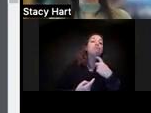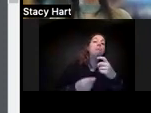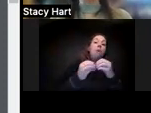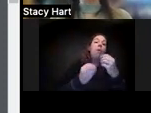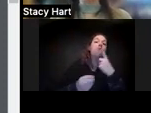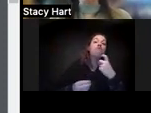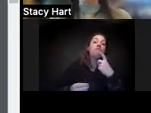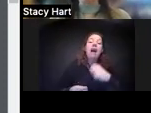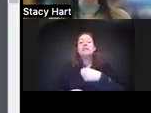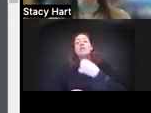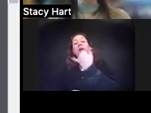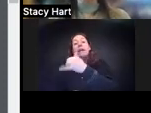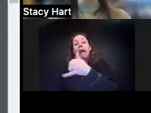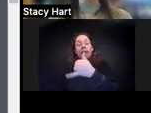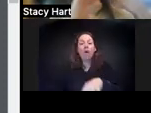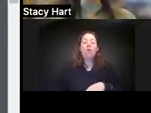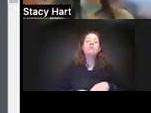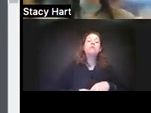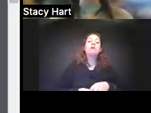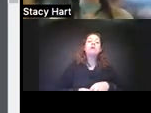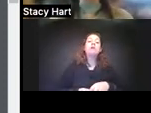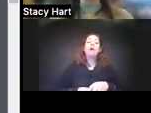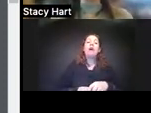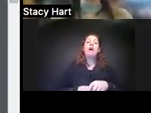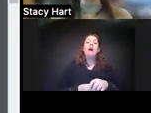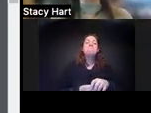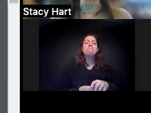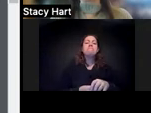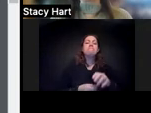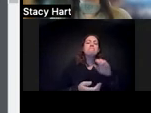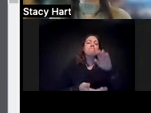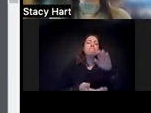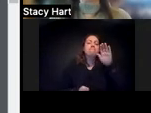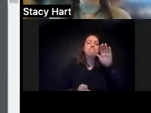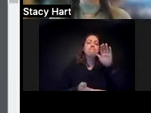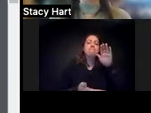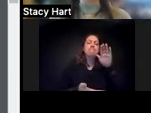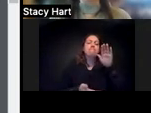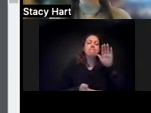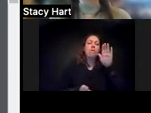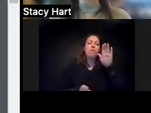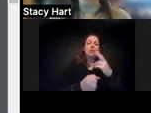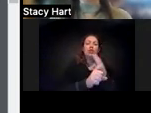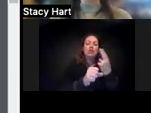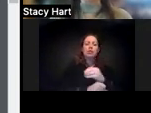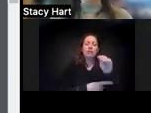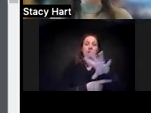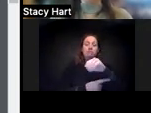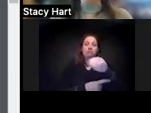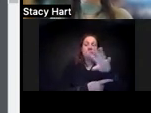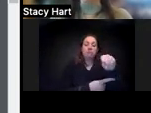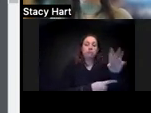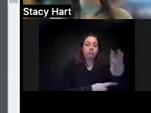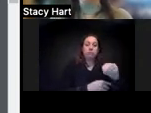Minimize blinking or flashing. The organization of the website is very important for people